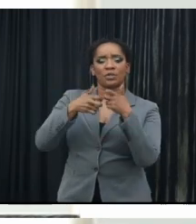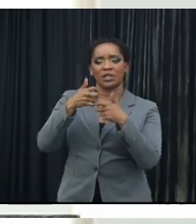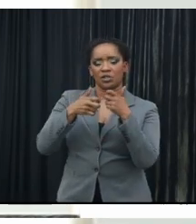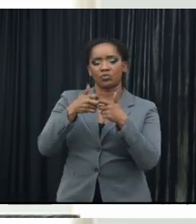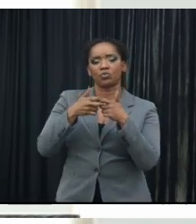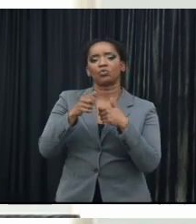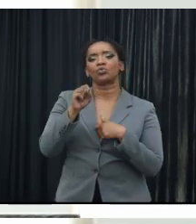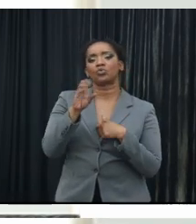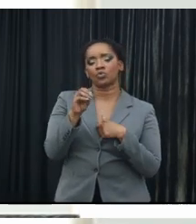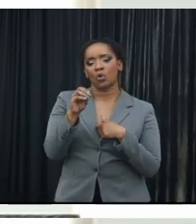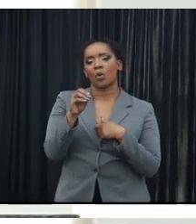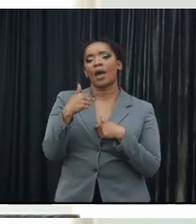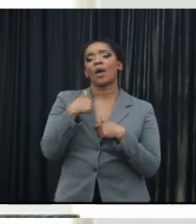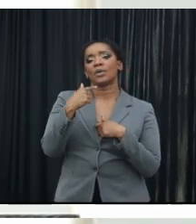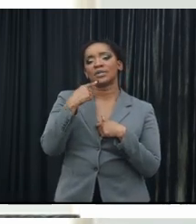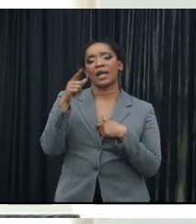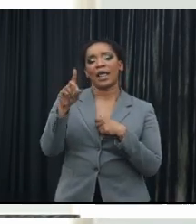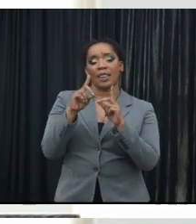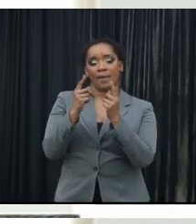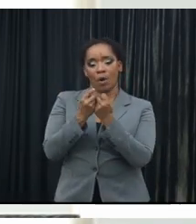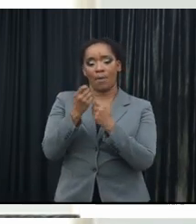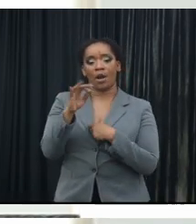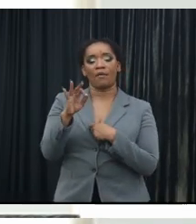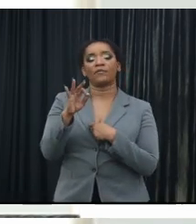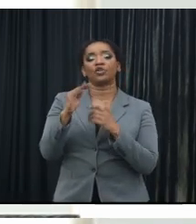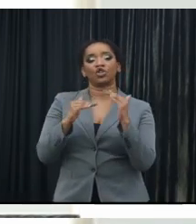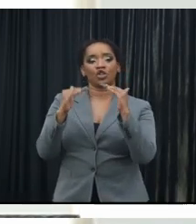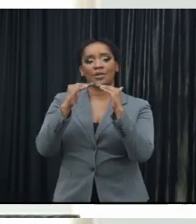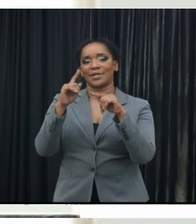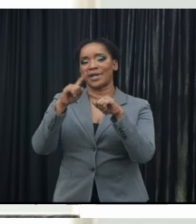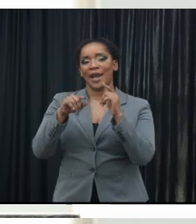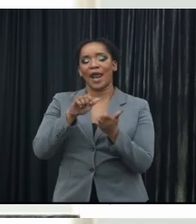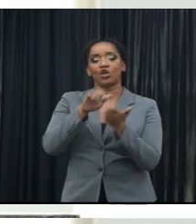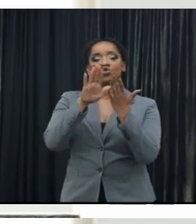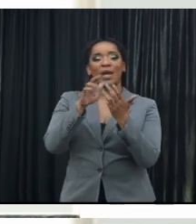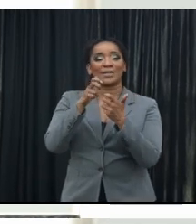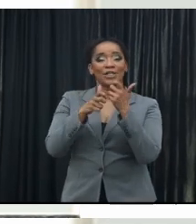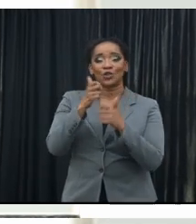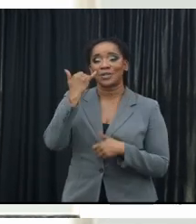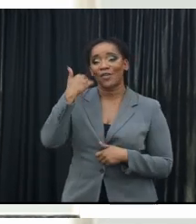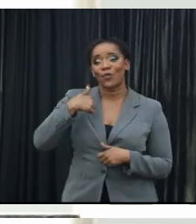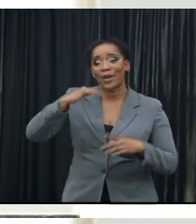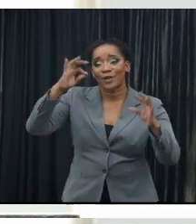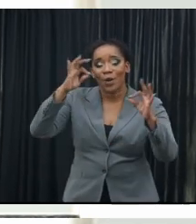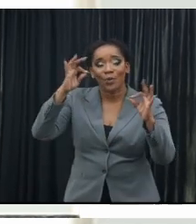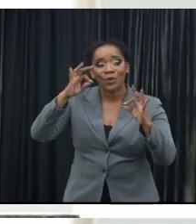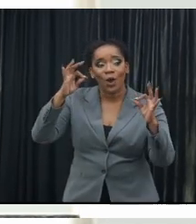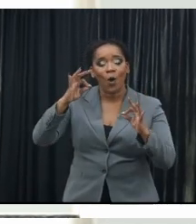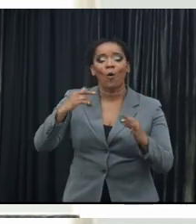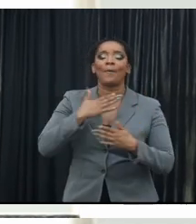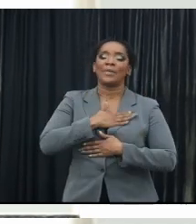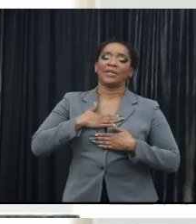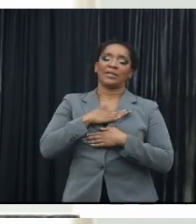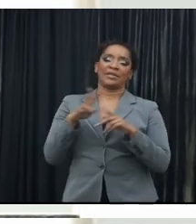when I say we, the Department of Justice, United States Attorney's Office, cannot address issues that we don't know about. So I would say file a complaint with